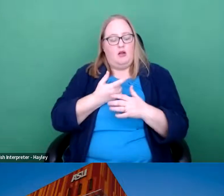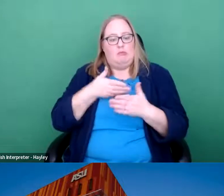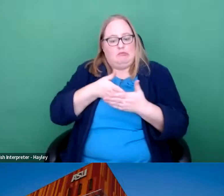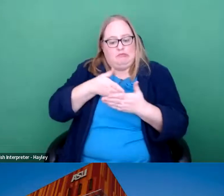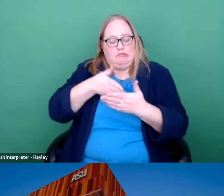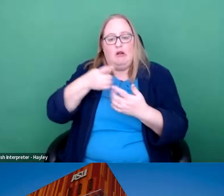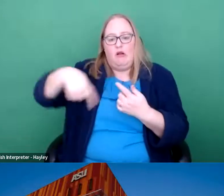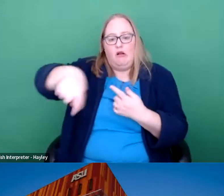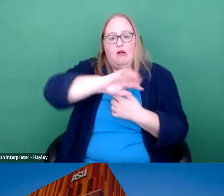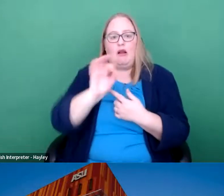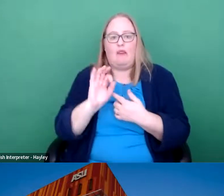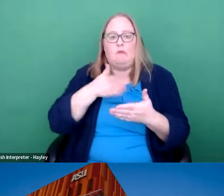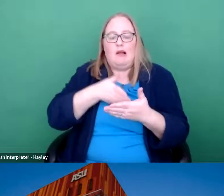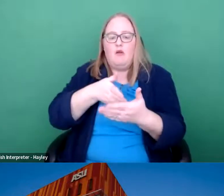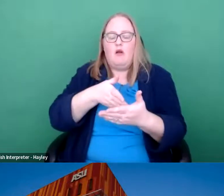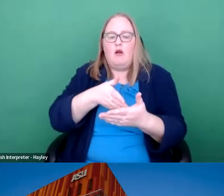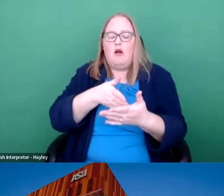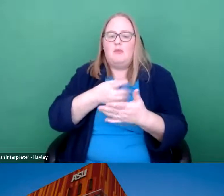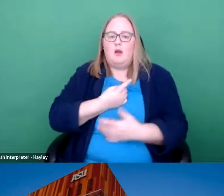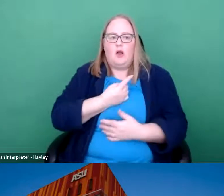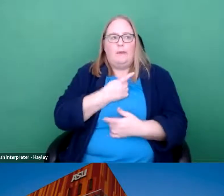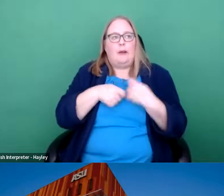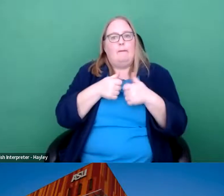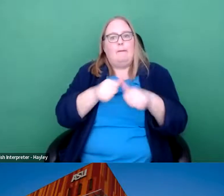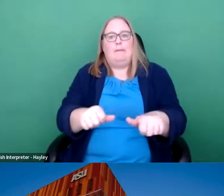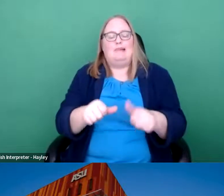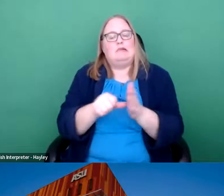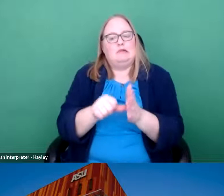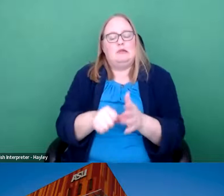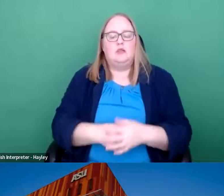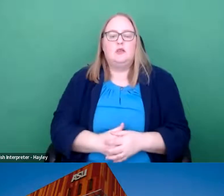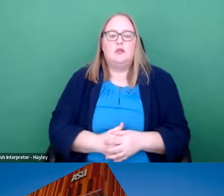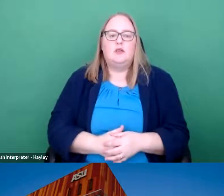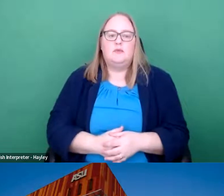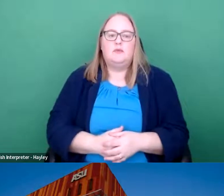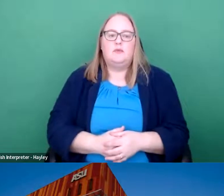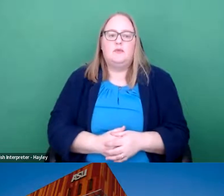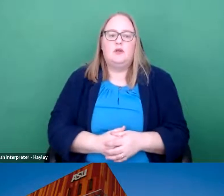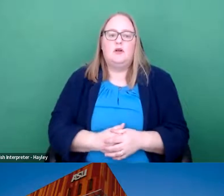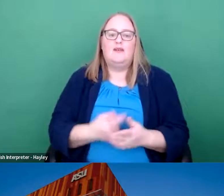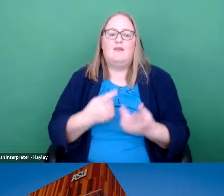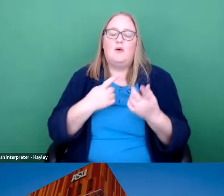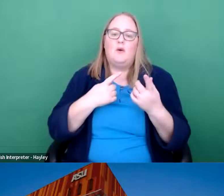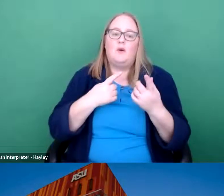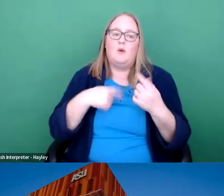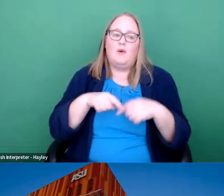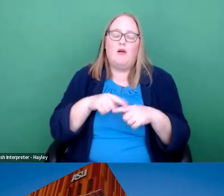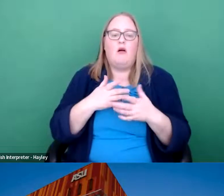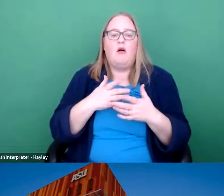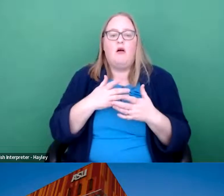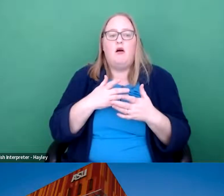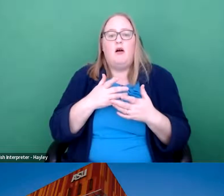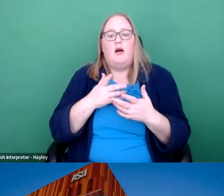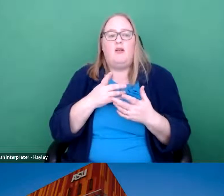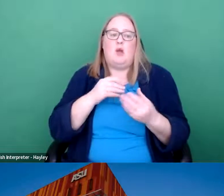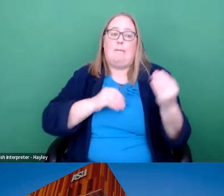if we are mobile, if we are interacting with others who can also support us and share those resources, which is a very Bourdieusian kind of